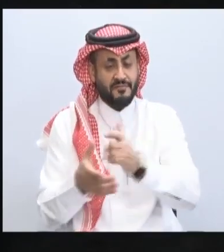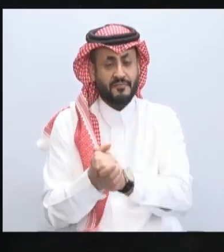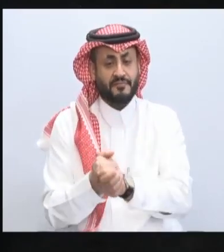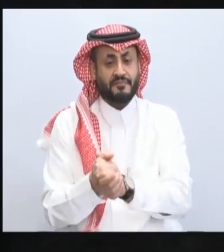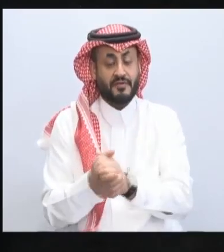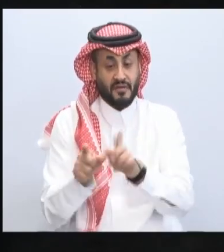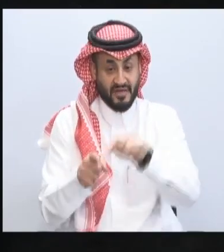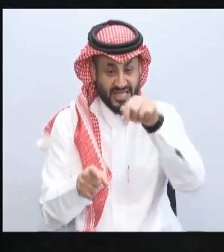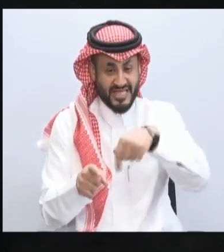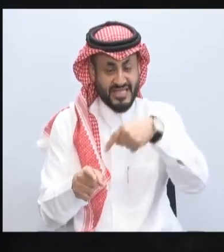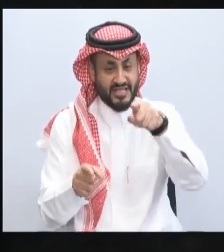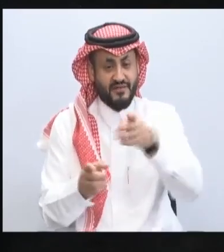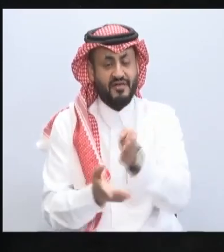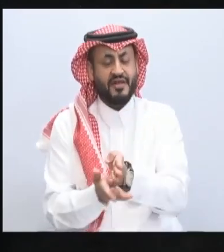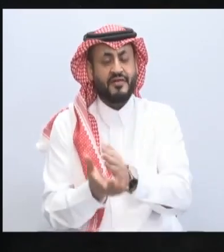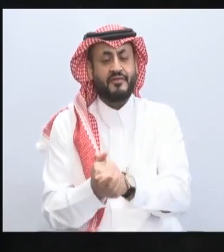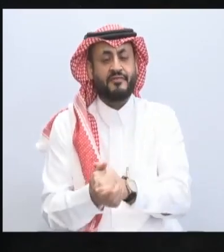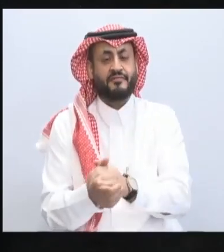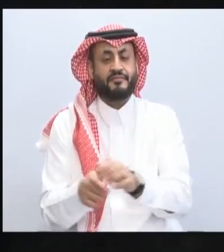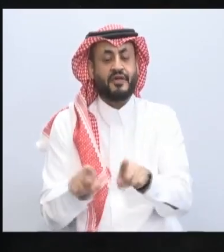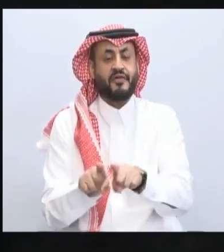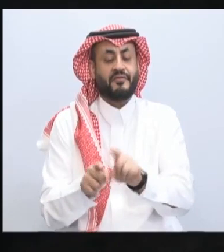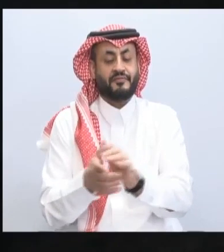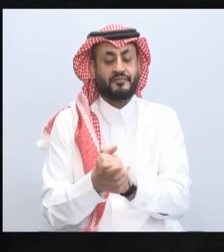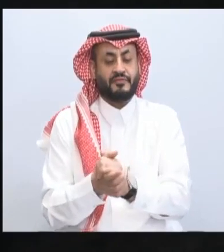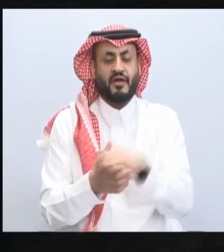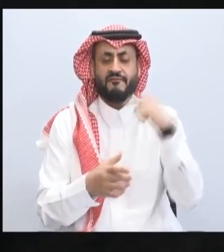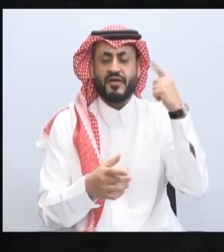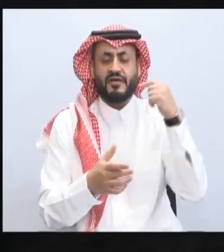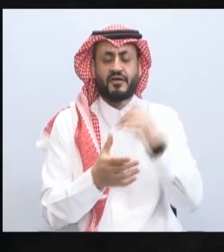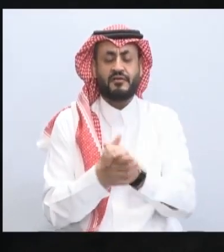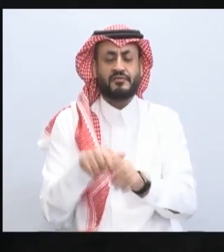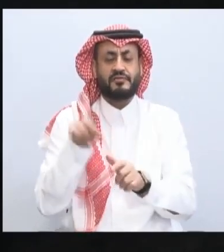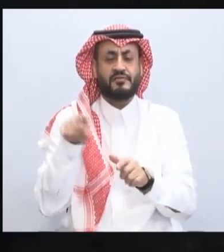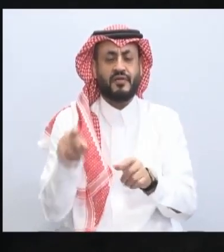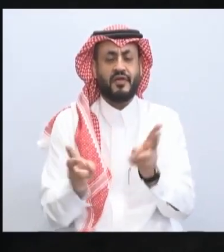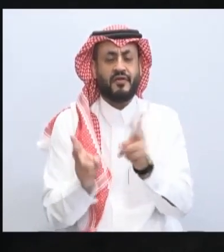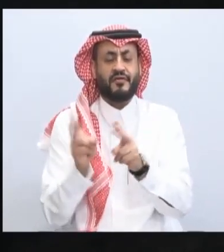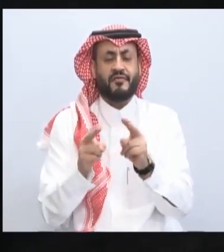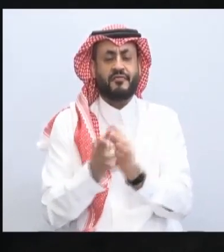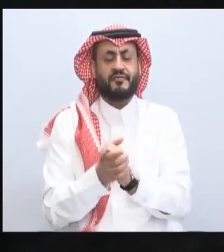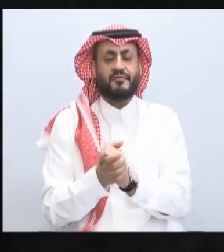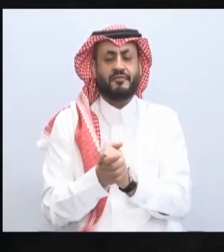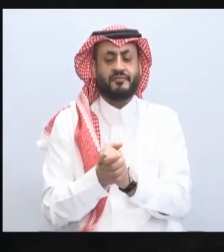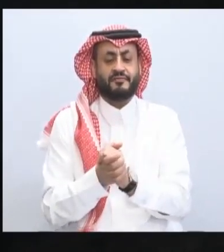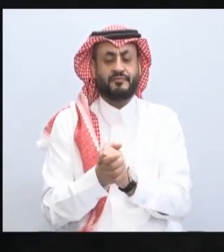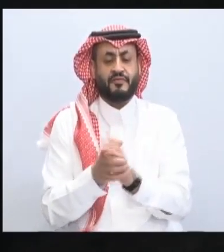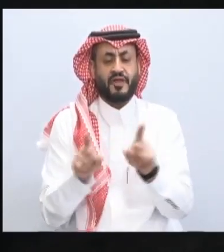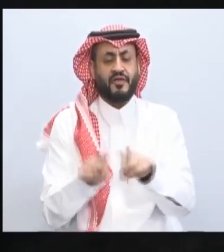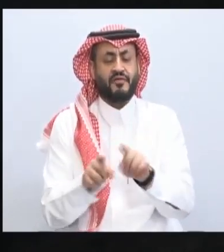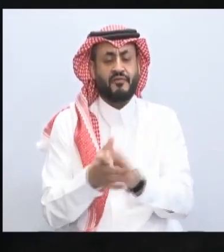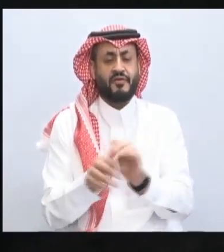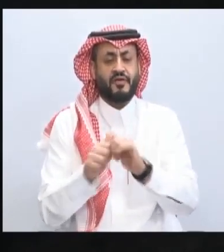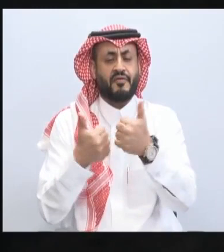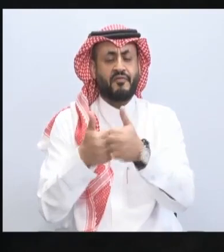make true or real friends online? So just think about the question and you can discuss with someone else, a classmate, a friend,